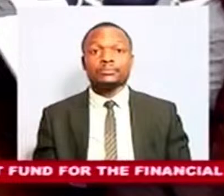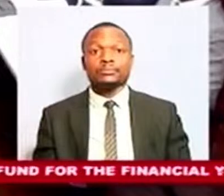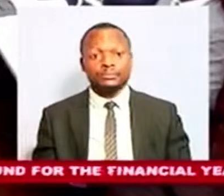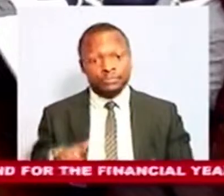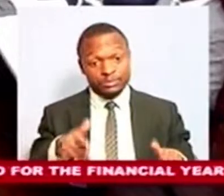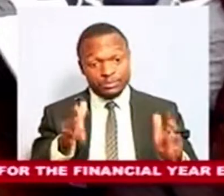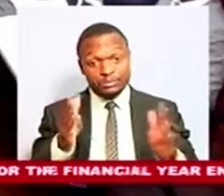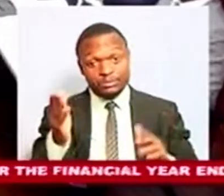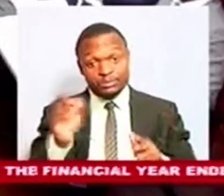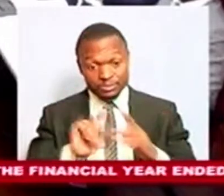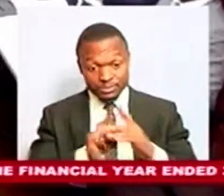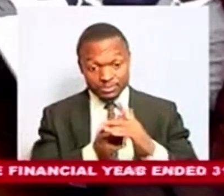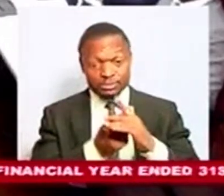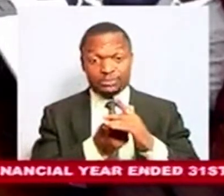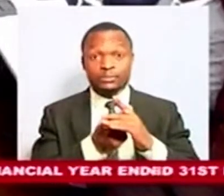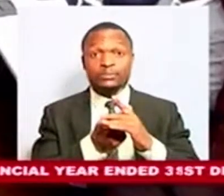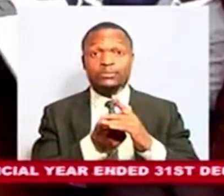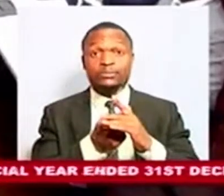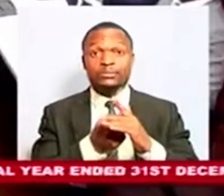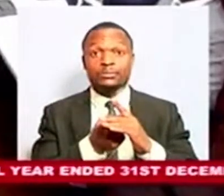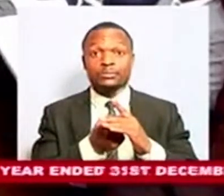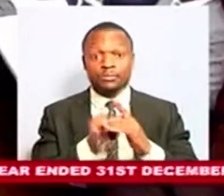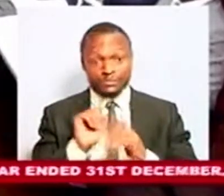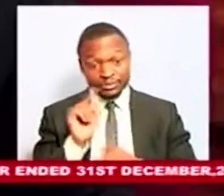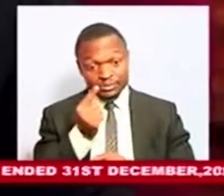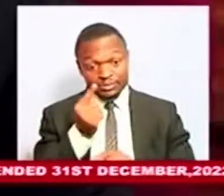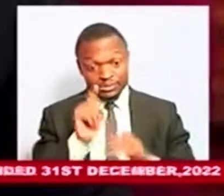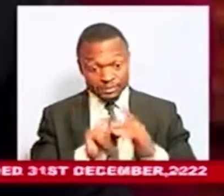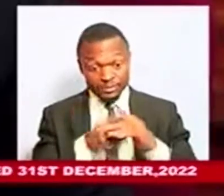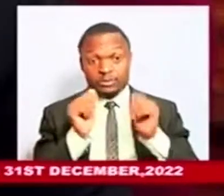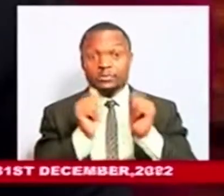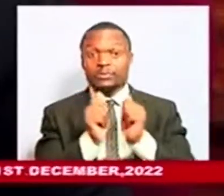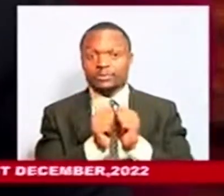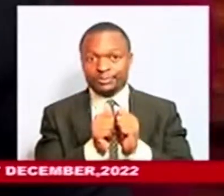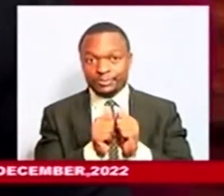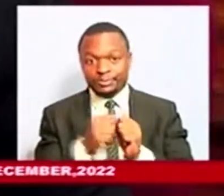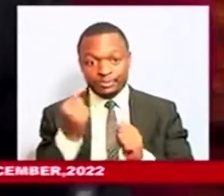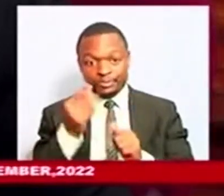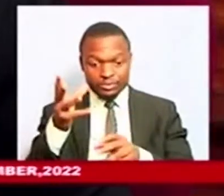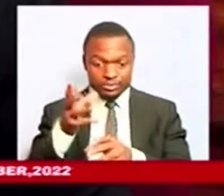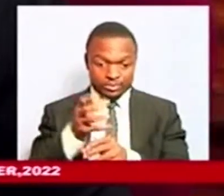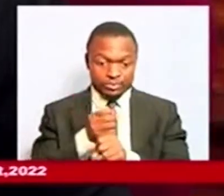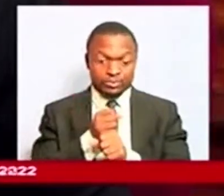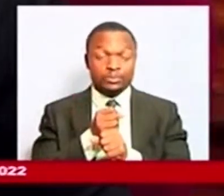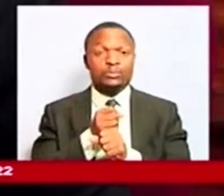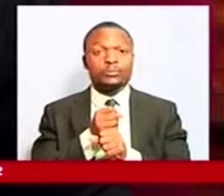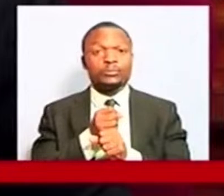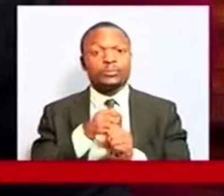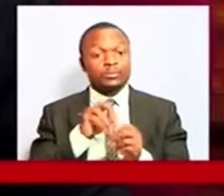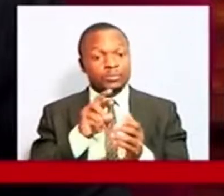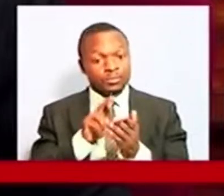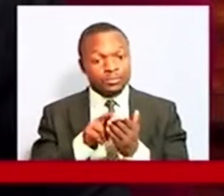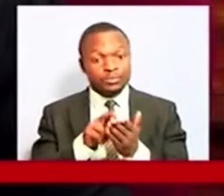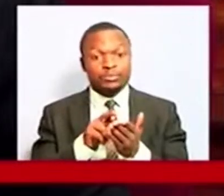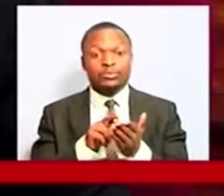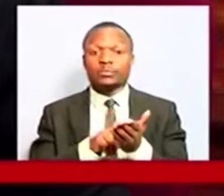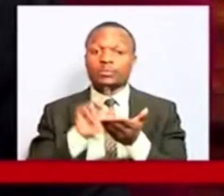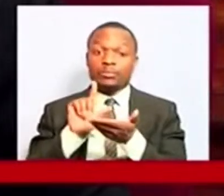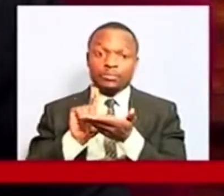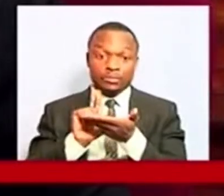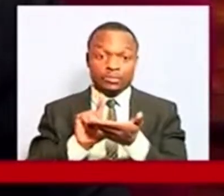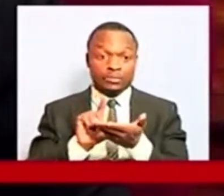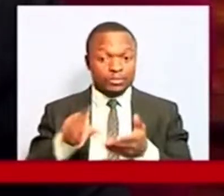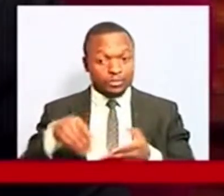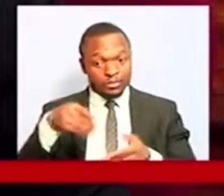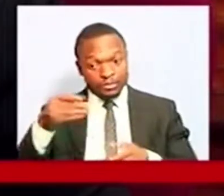me to start from the beginning. To begin with, we only received guidance on loan